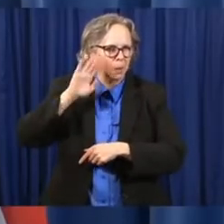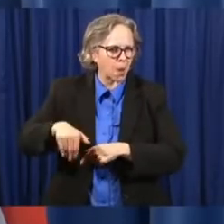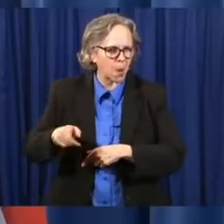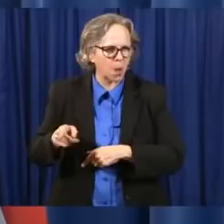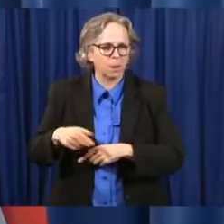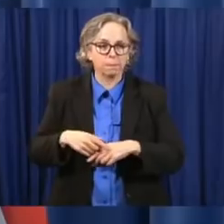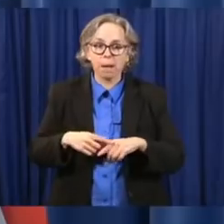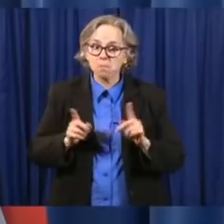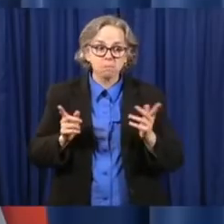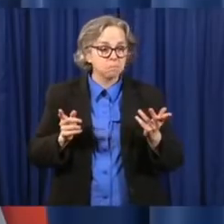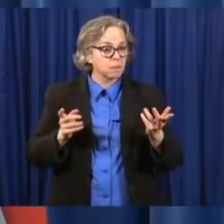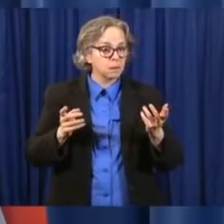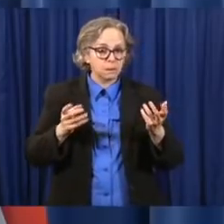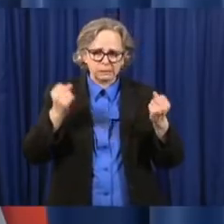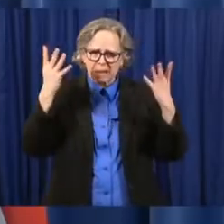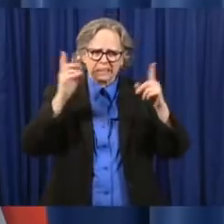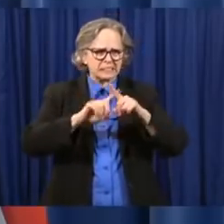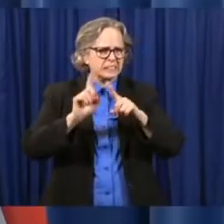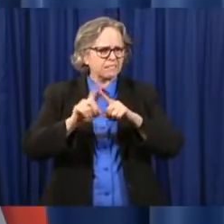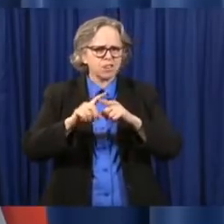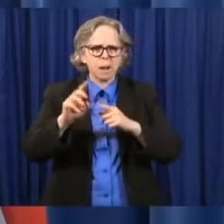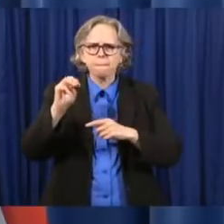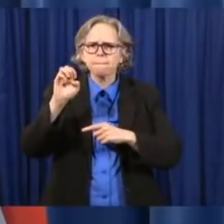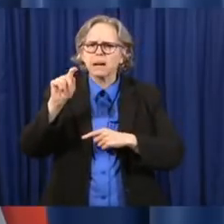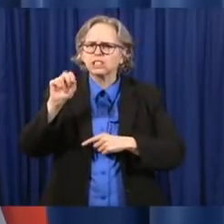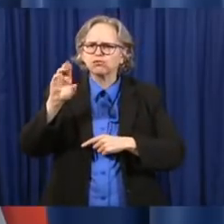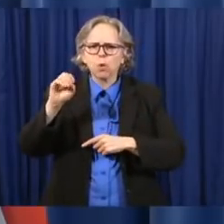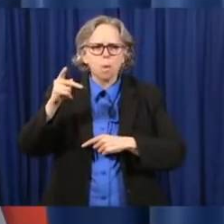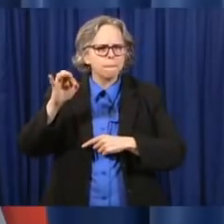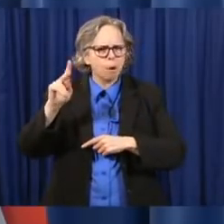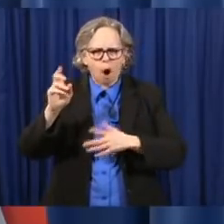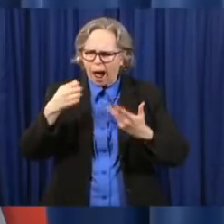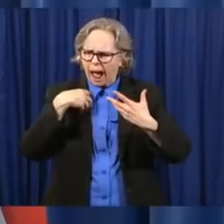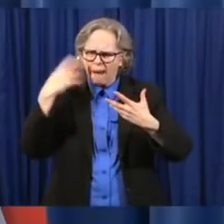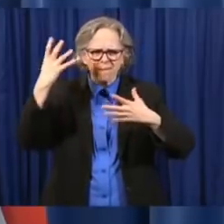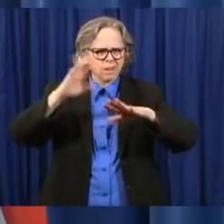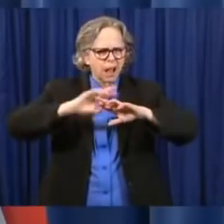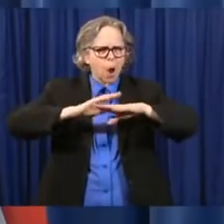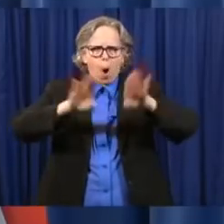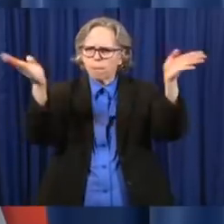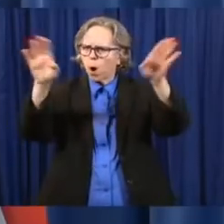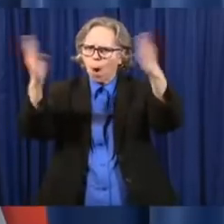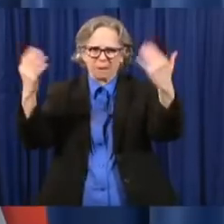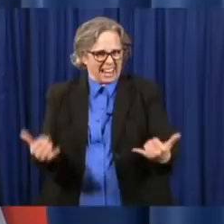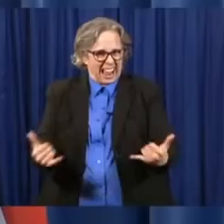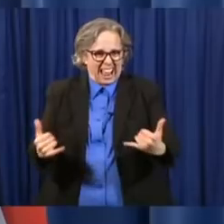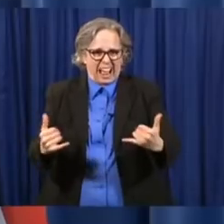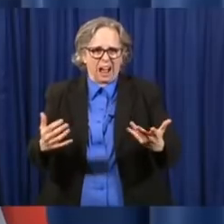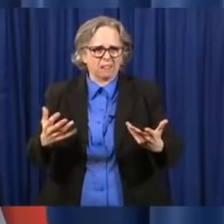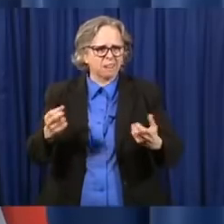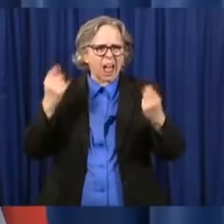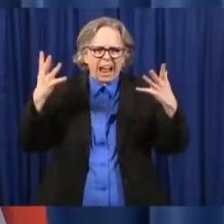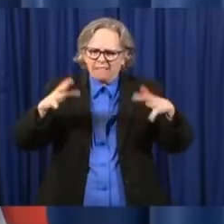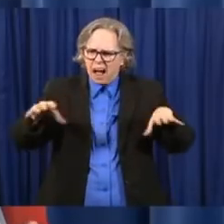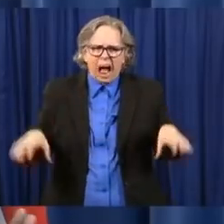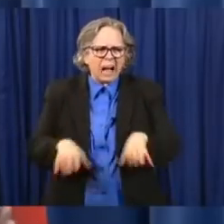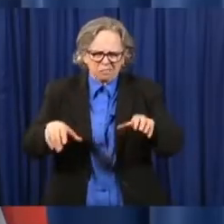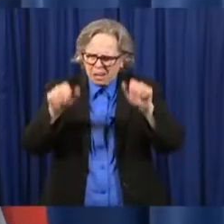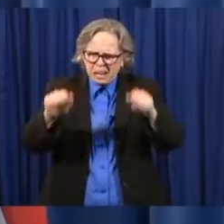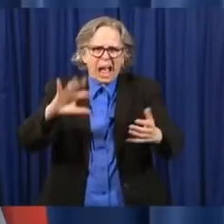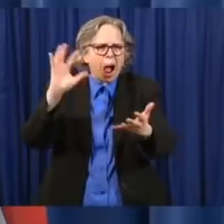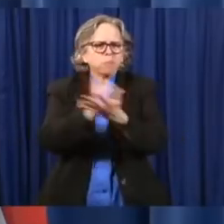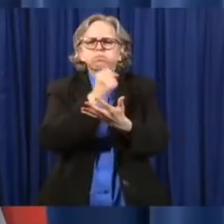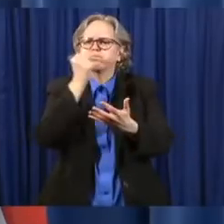that are open in many parts of the state. There's a lot of activities that people can do and